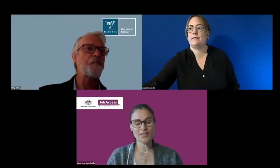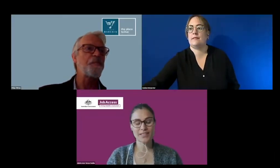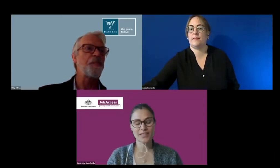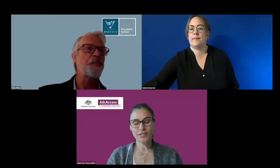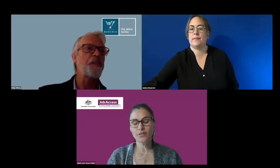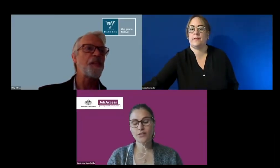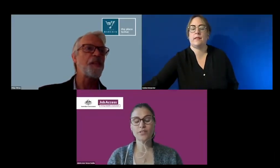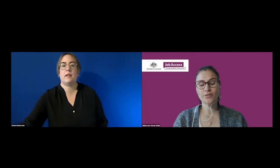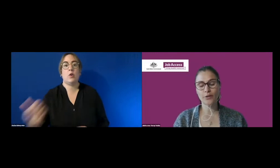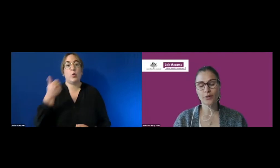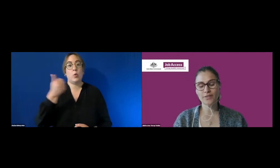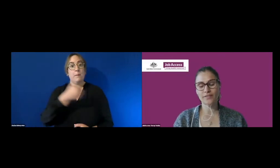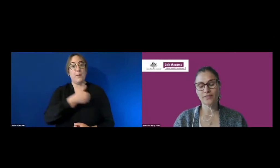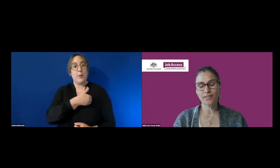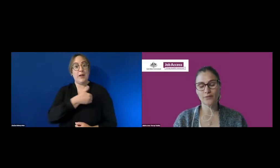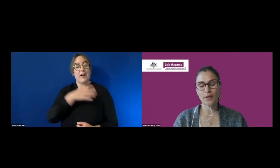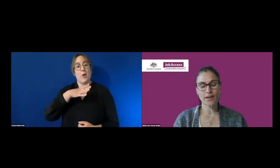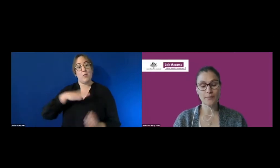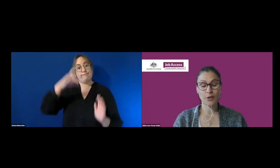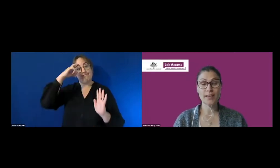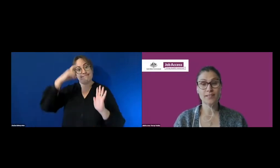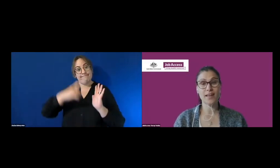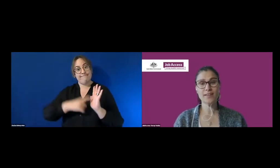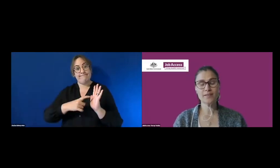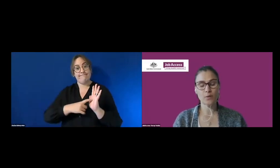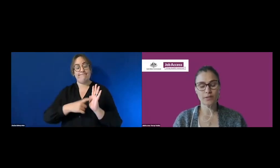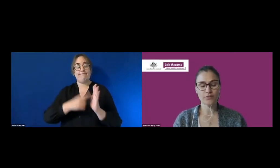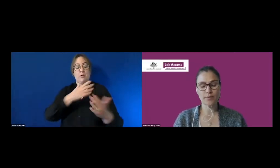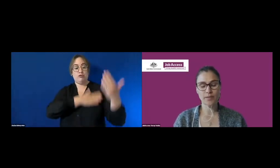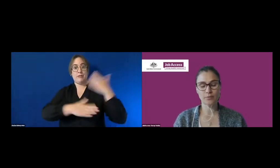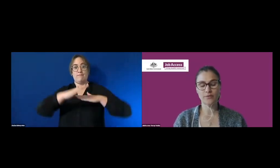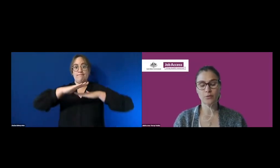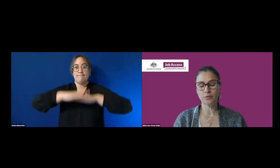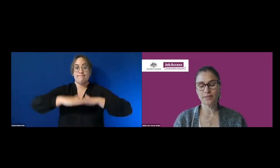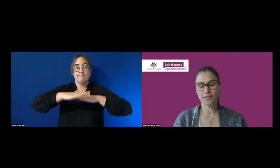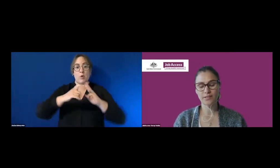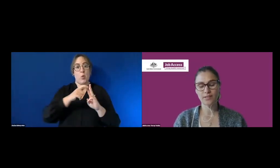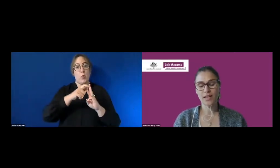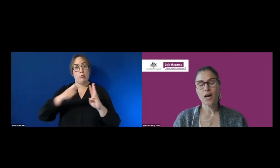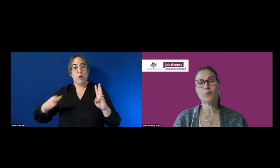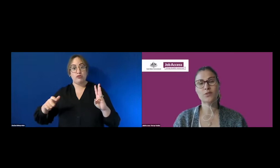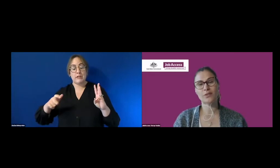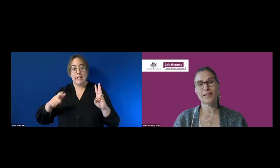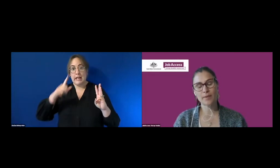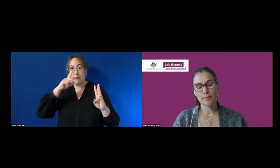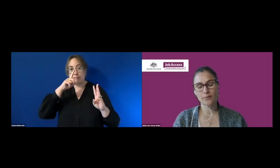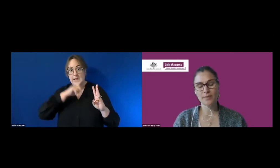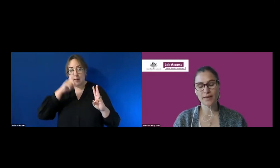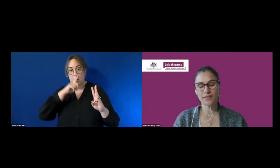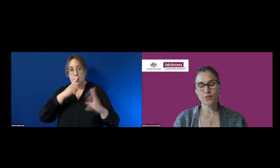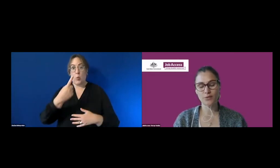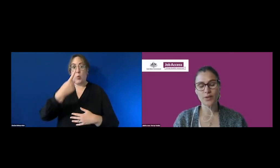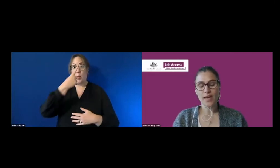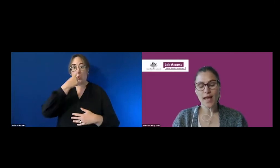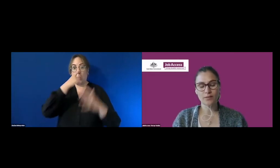firstly acknowledge the traditional owners of the land where i am located today the warundari people of the kulin nation i would also like to pay my